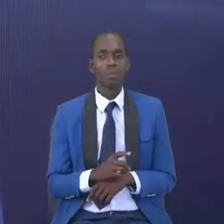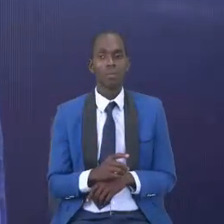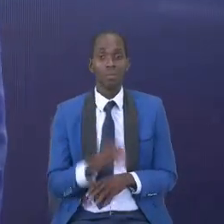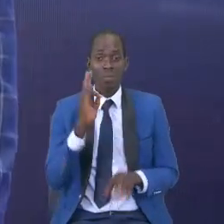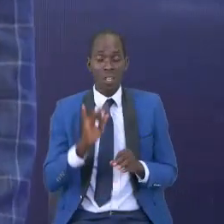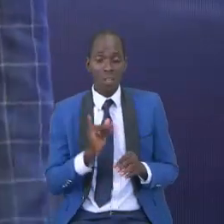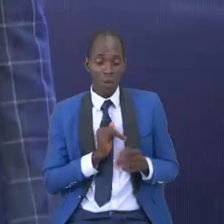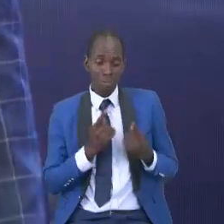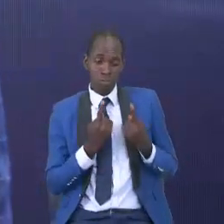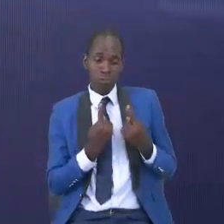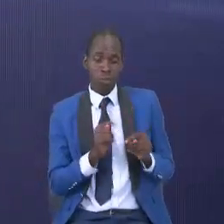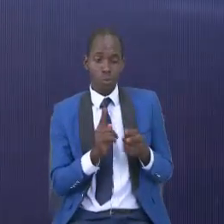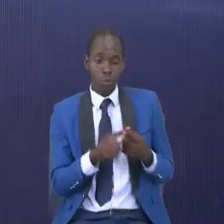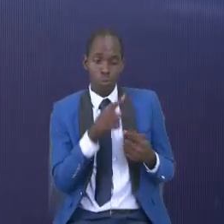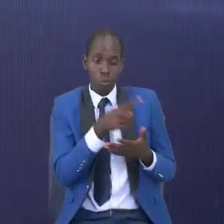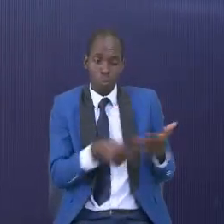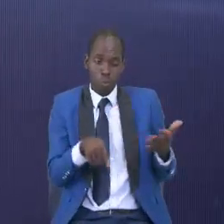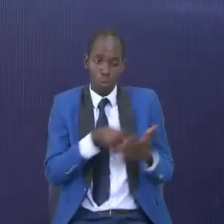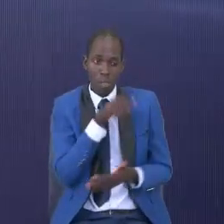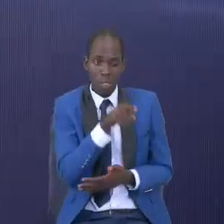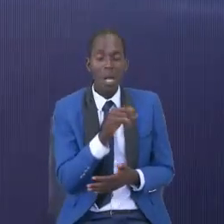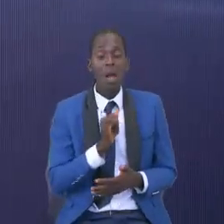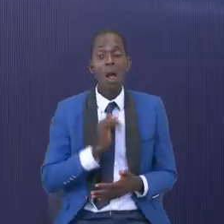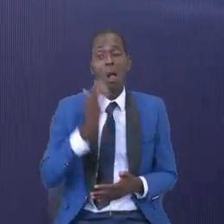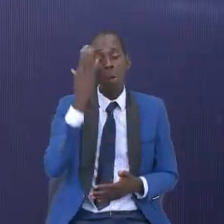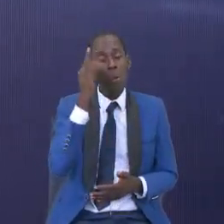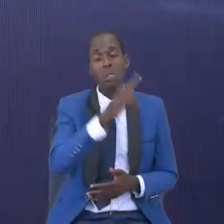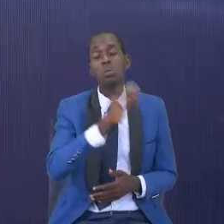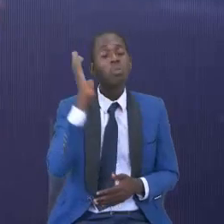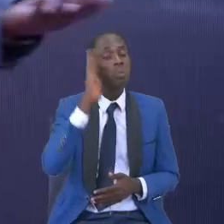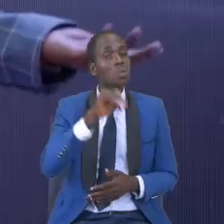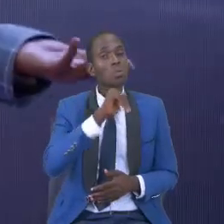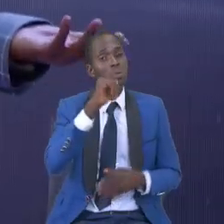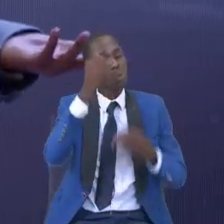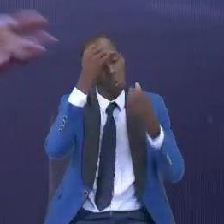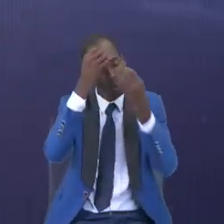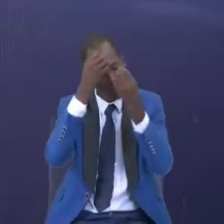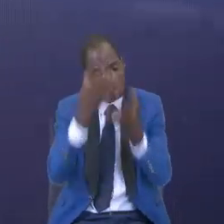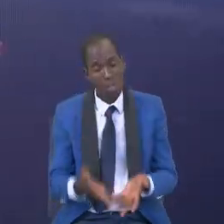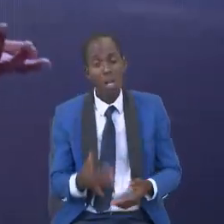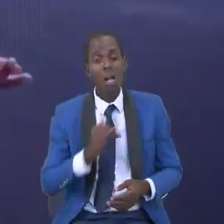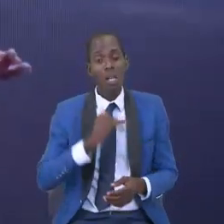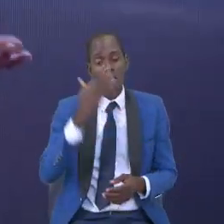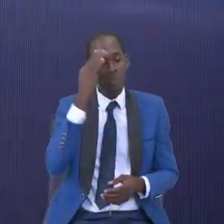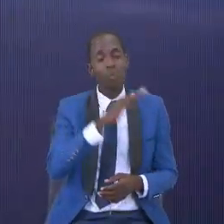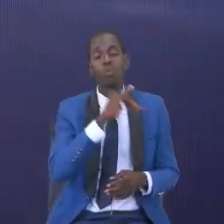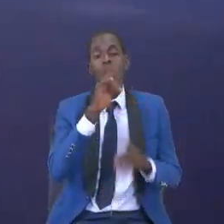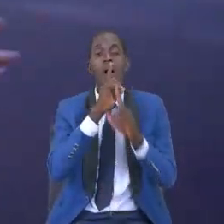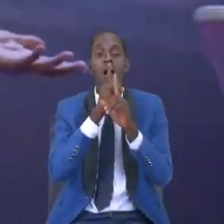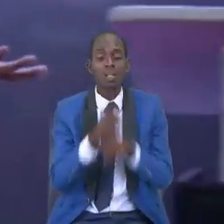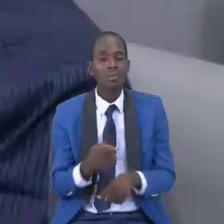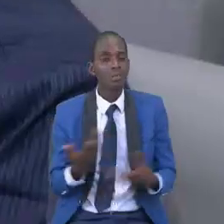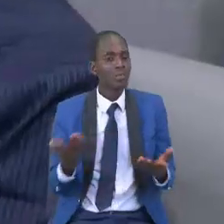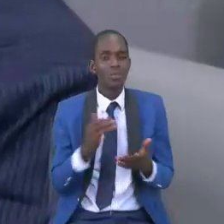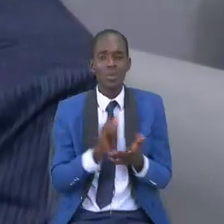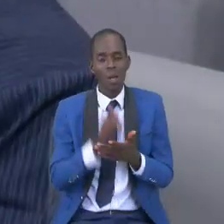tell him, I know he will not hear. I know it's not going to answer. So what's the point? I'll